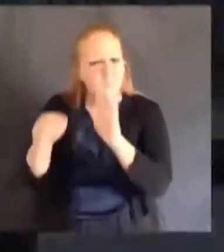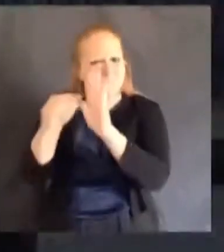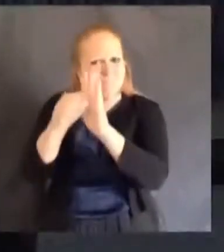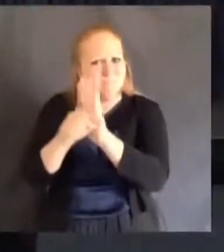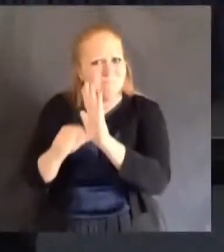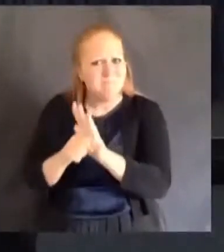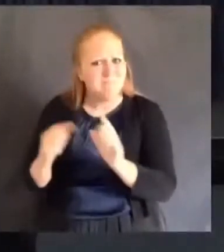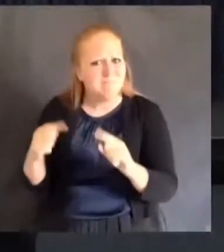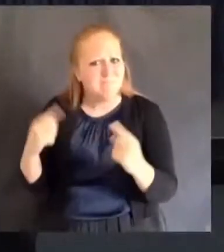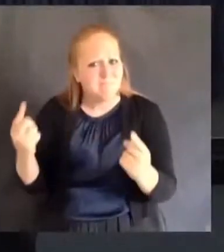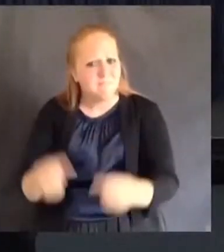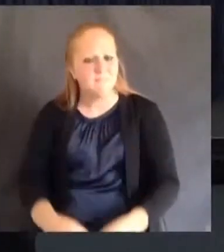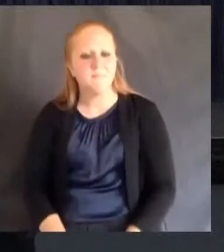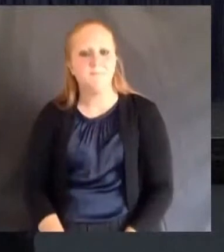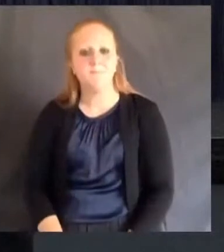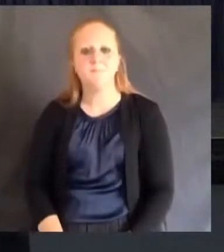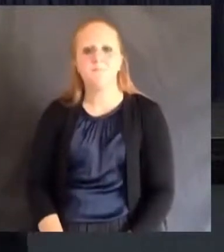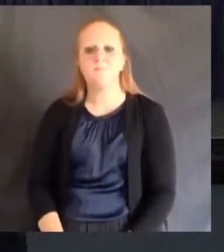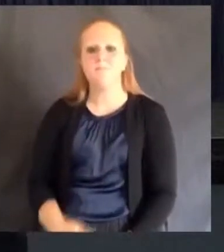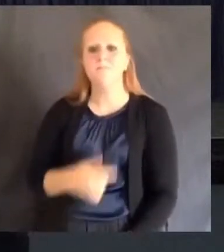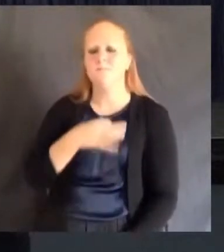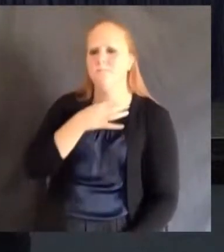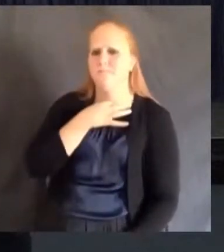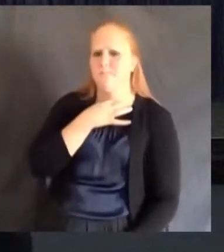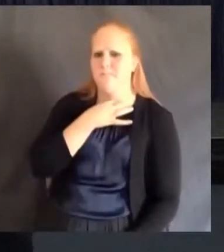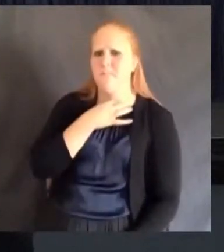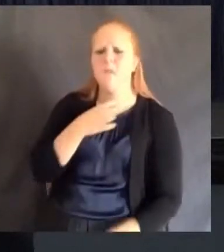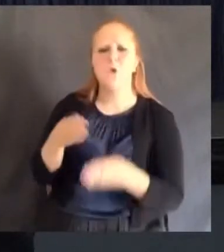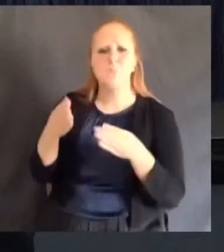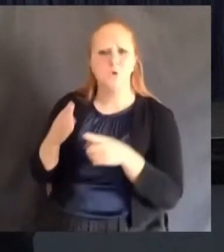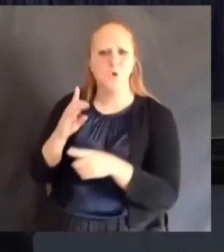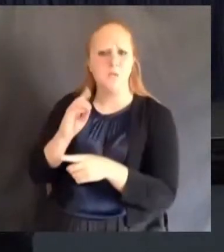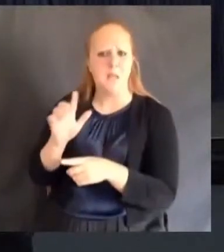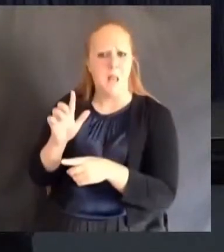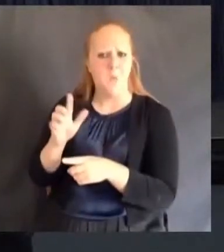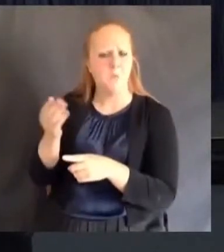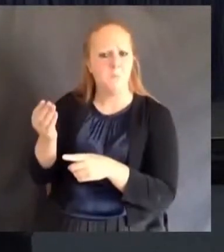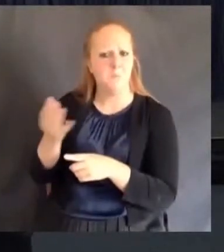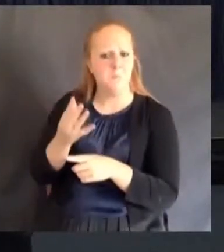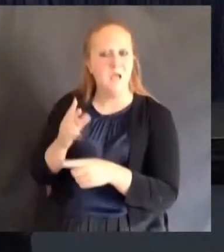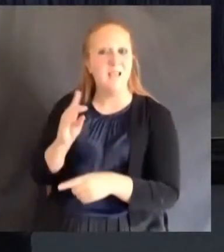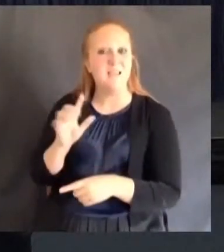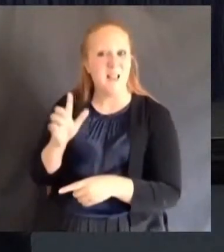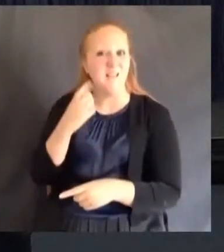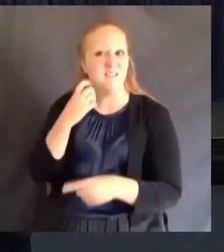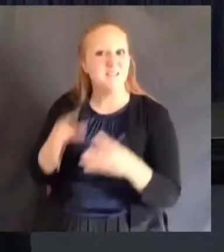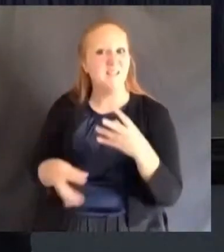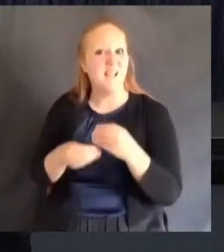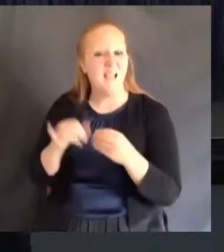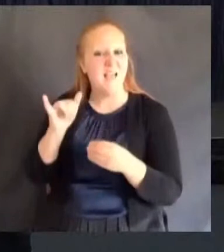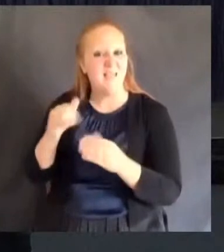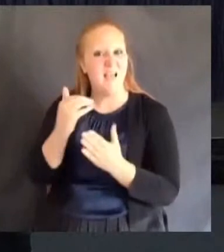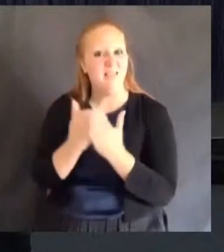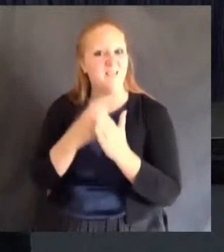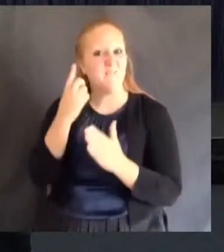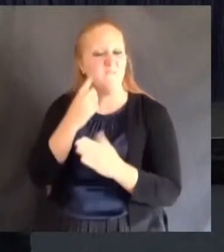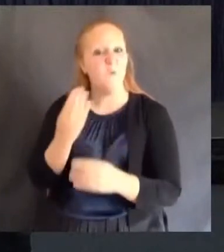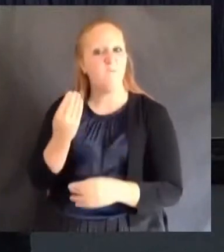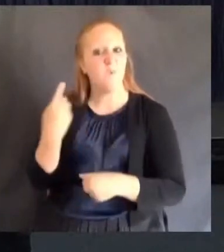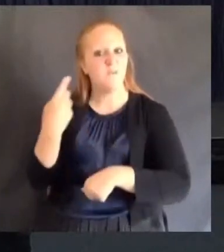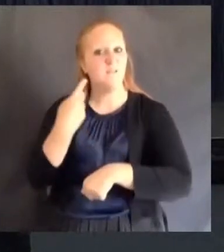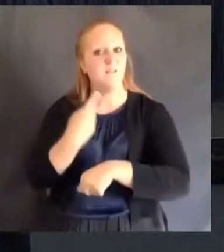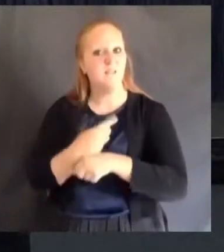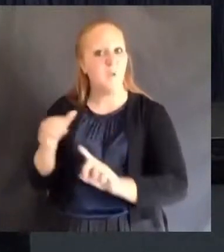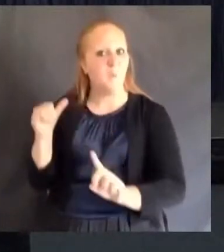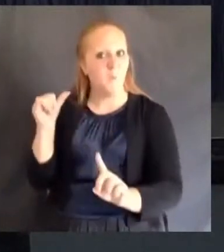Governor Yes, John Luis. From Delaware expressed dismay at Delaware being added to the list of the 14-day quarantine. He said Delaware